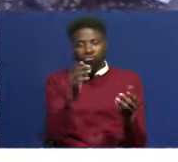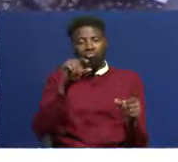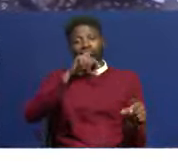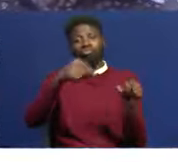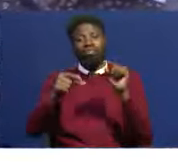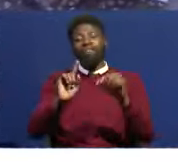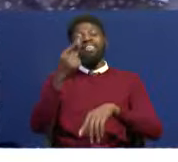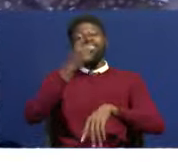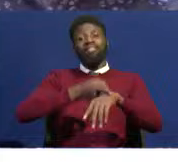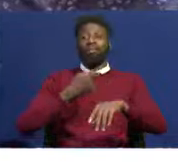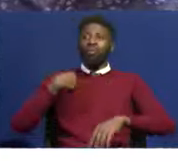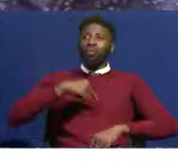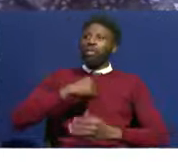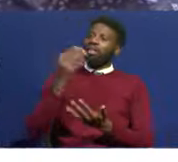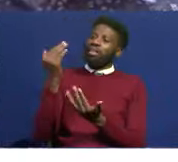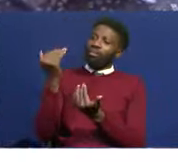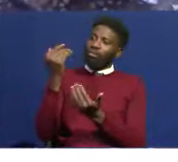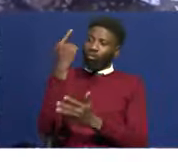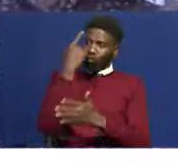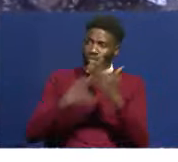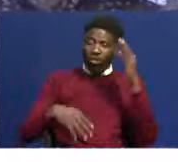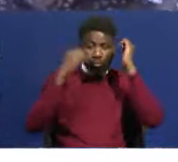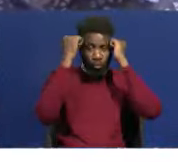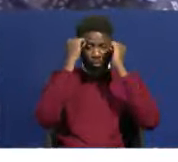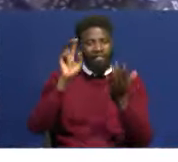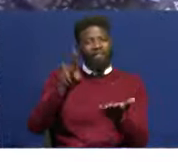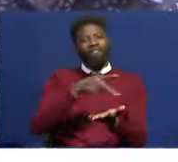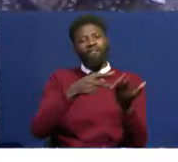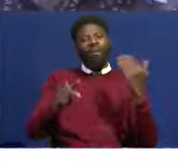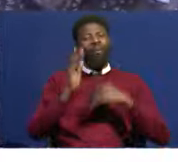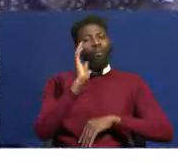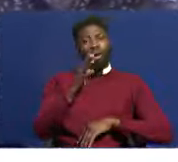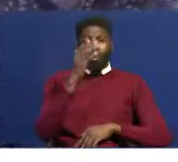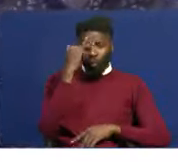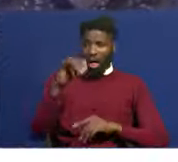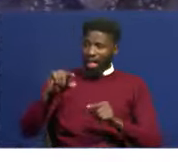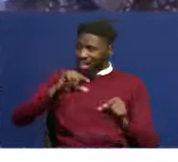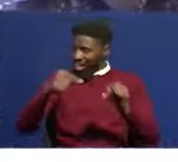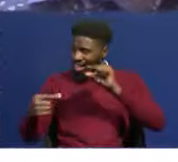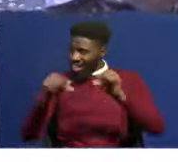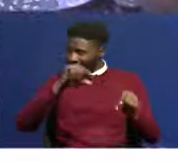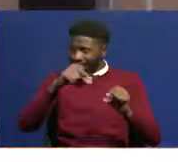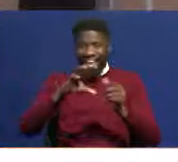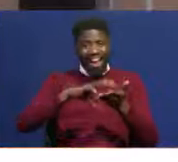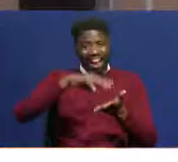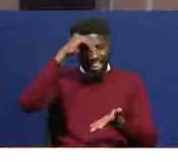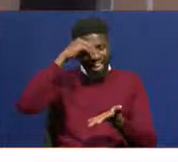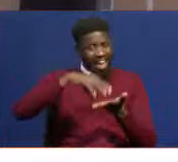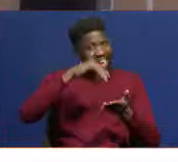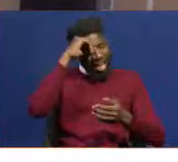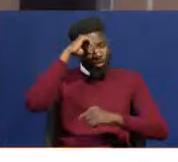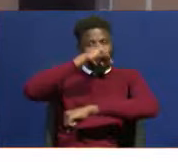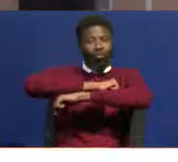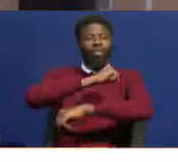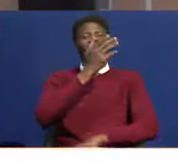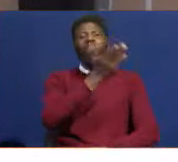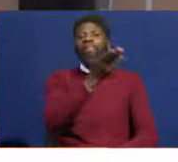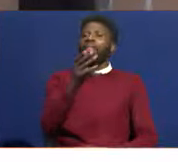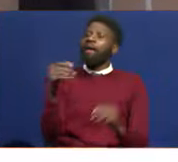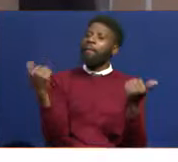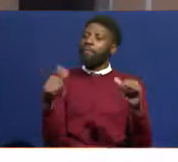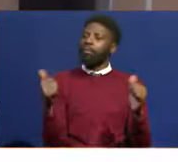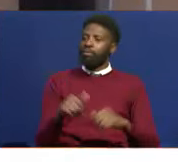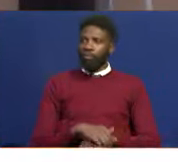is the failure because the student has not been exposed to such practicals in our school. The situation is actually